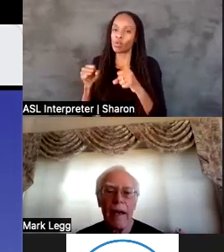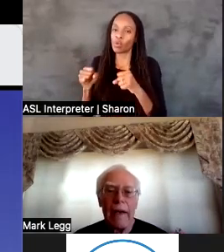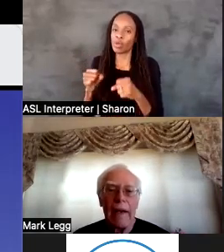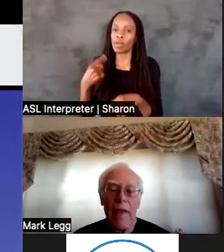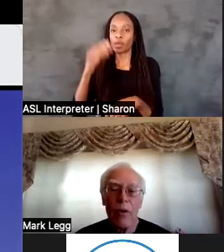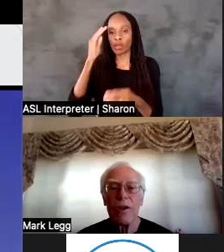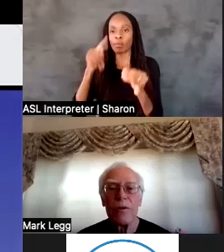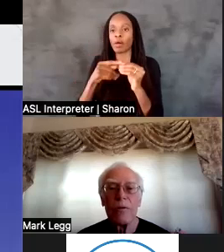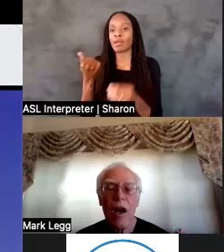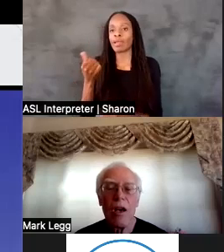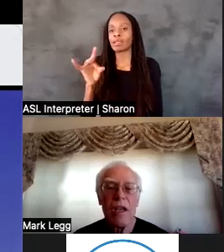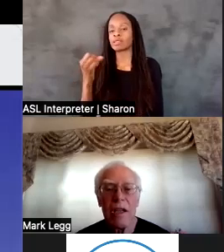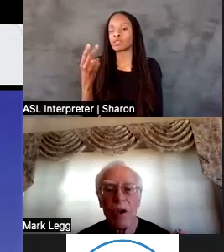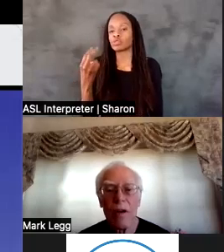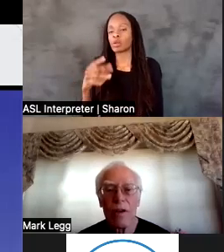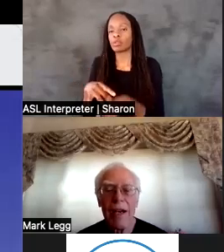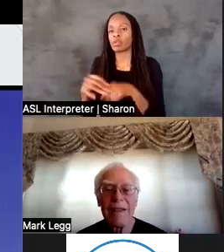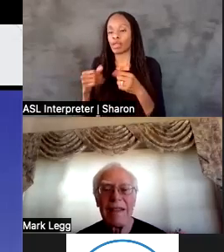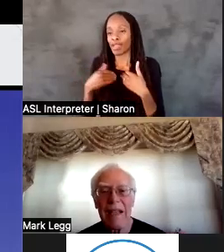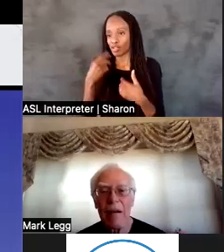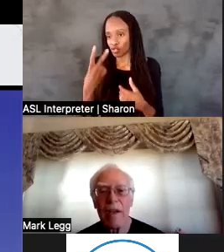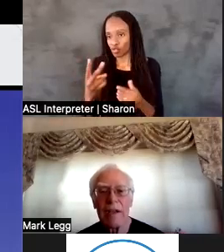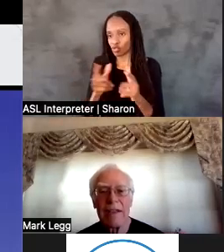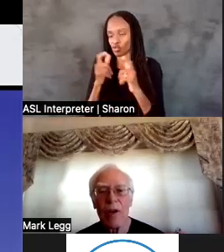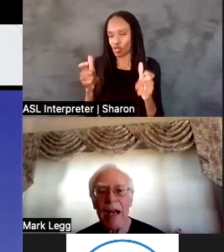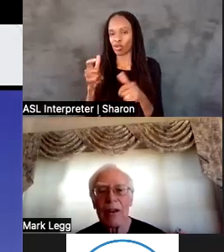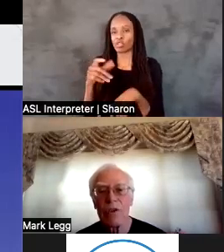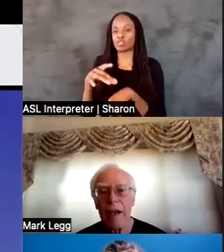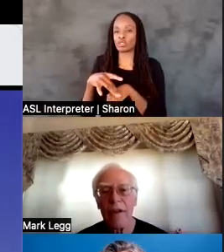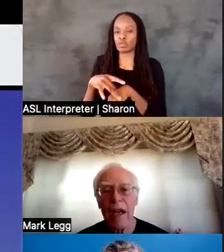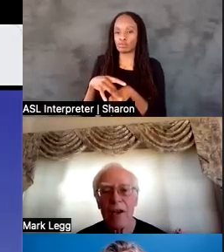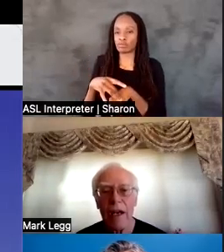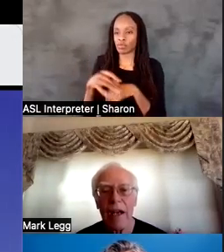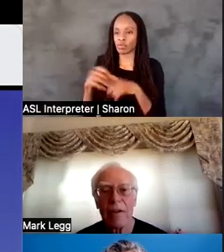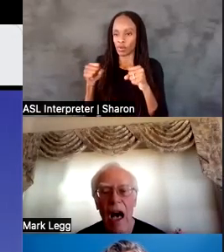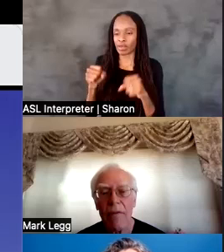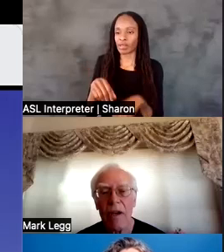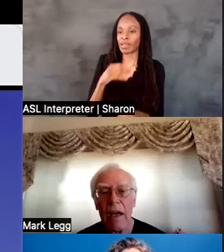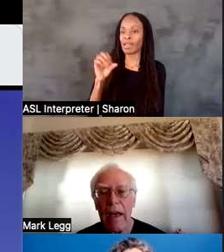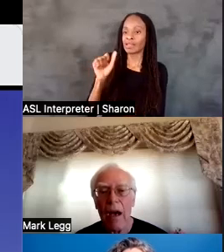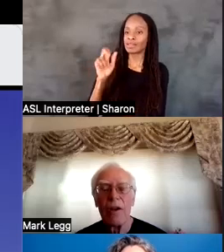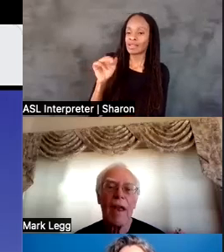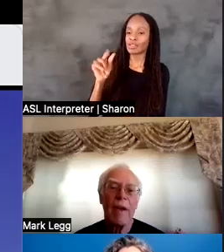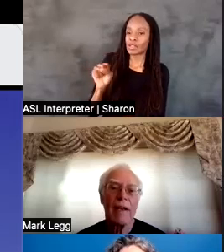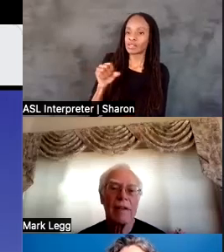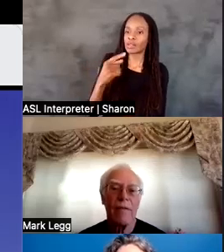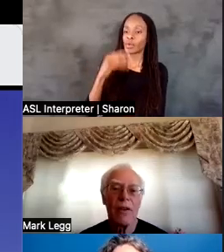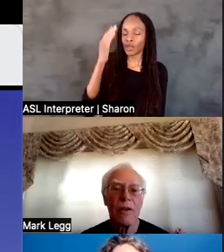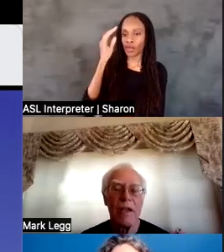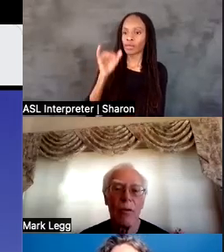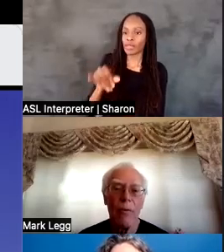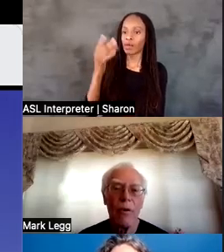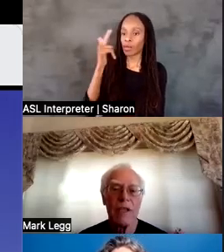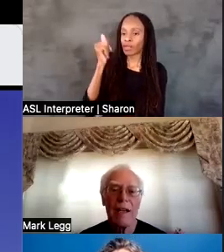earthquake. And there were two large 1812 earthquakes in December. The December 8th was there in the San Andreas, the Mojave. And we know that because they